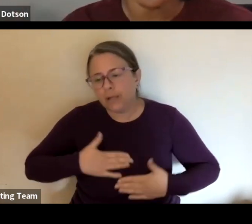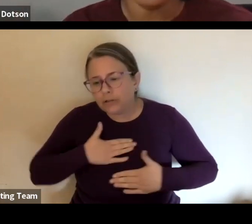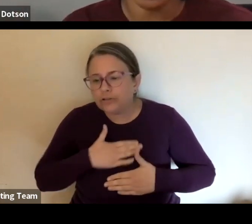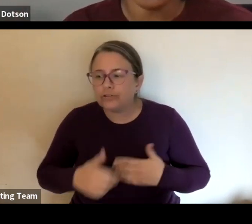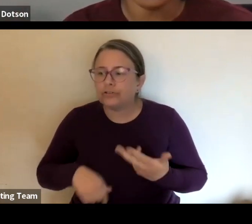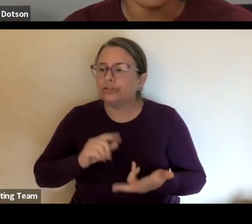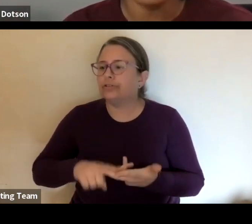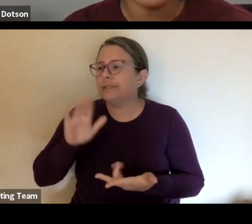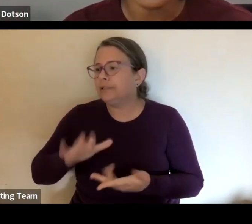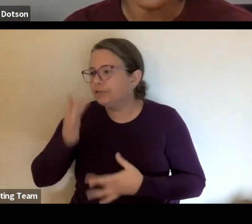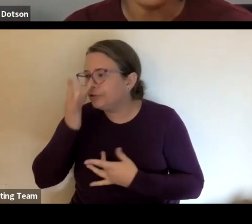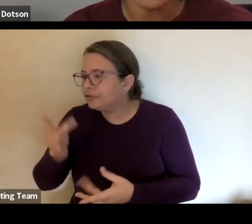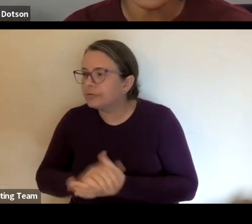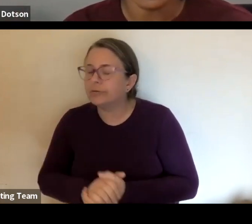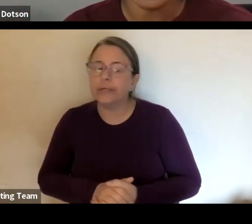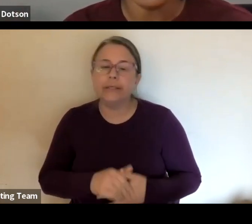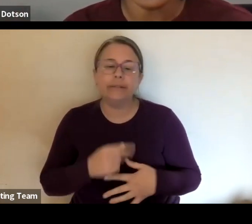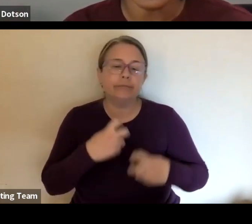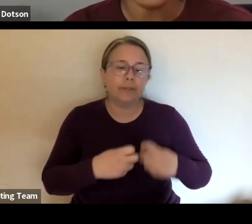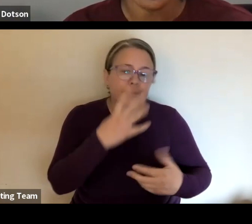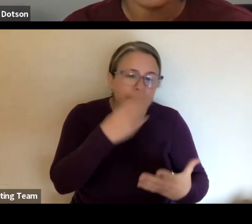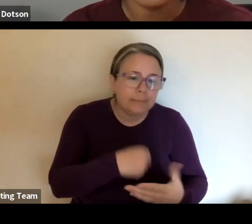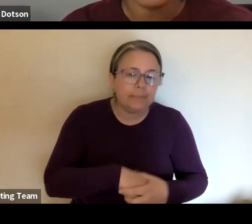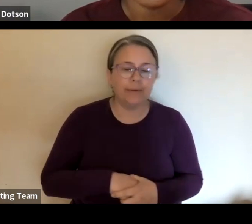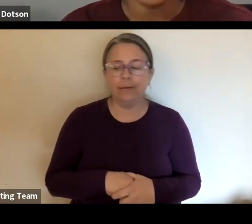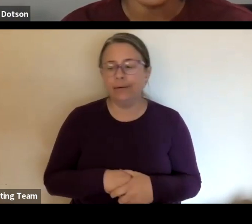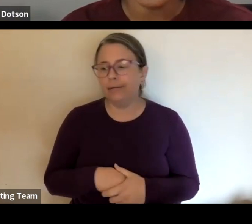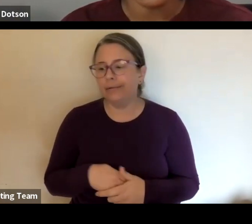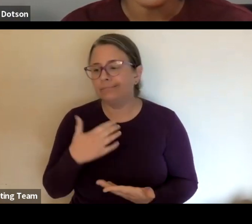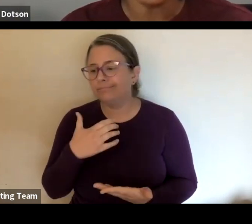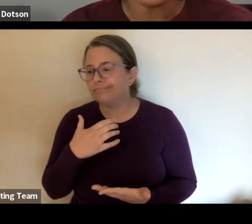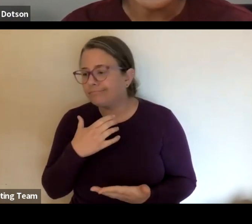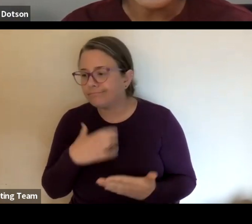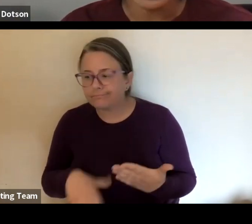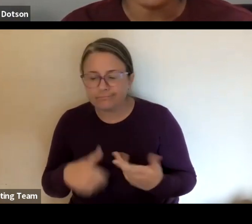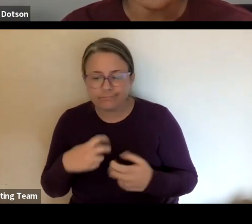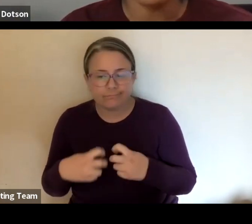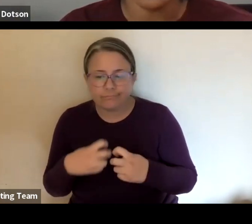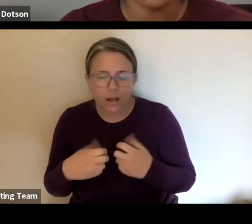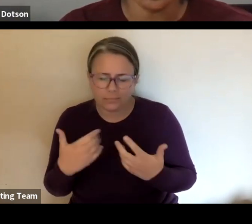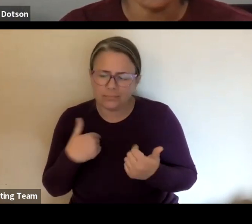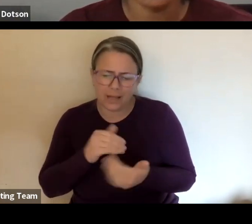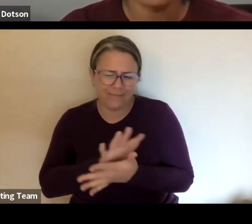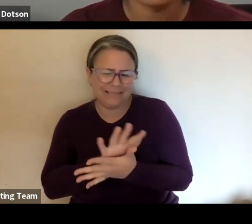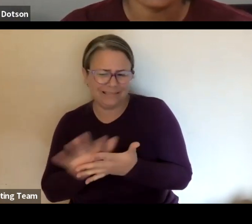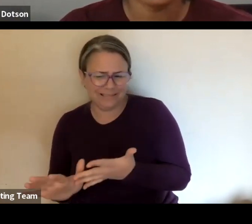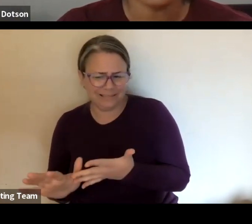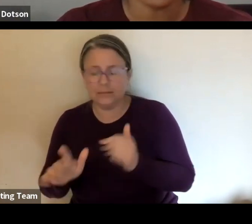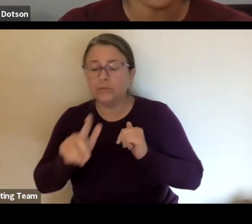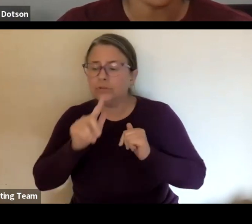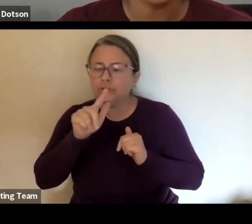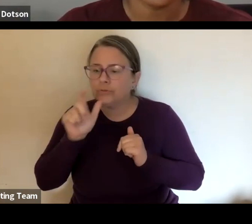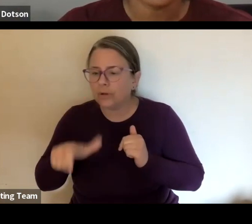etc. And you don't have to have all of those symptoms to get the diagnosis. So what that means is I can